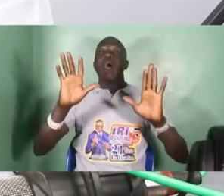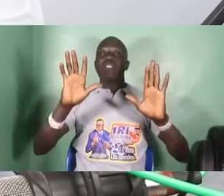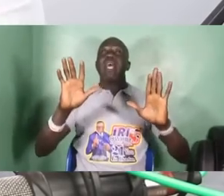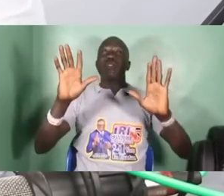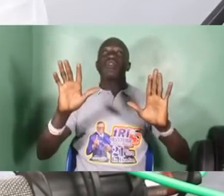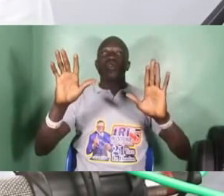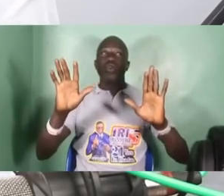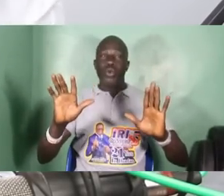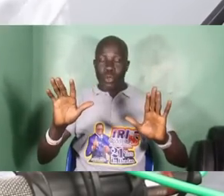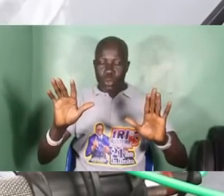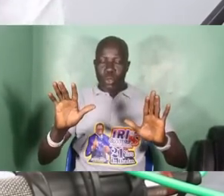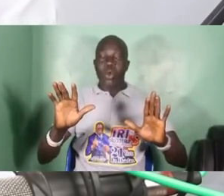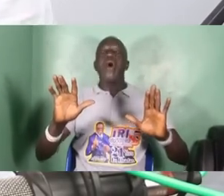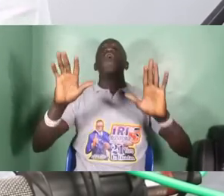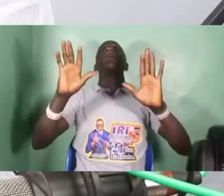Oh, Jesus. Oh, the